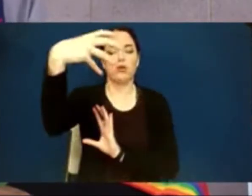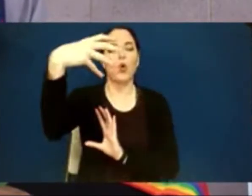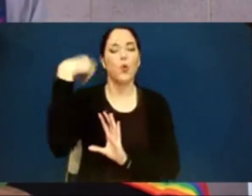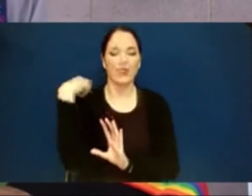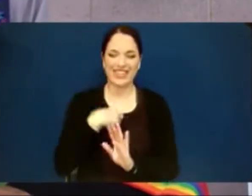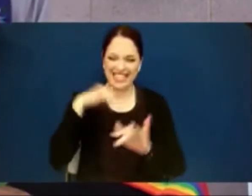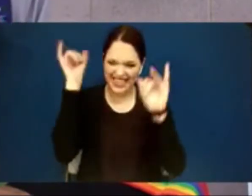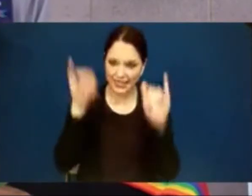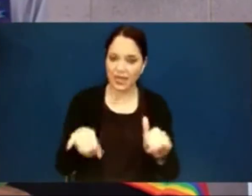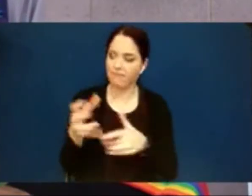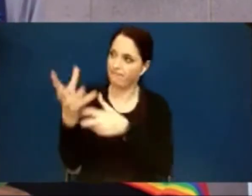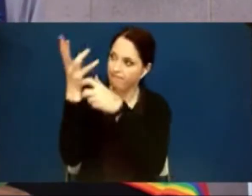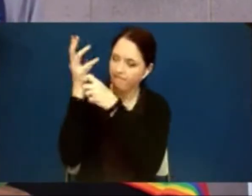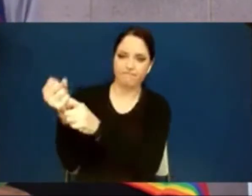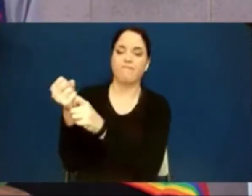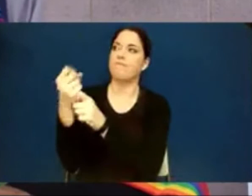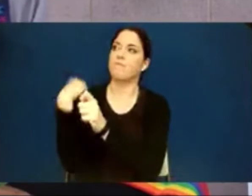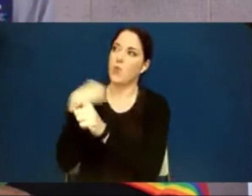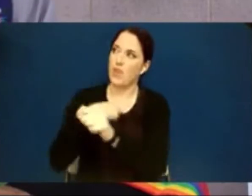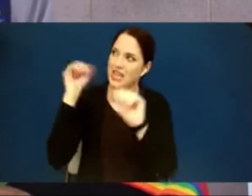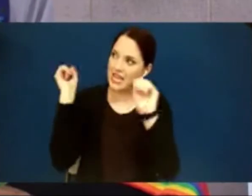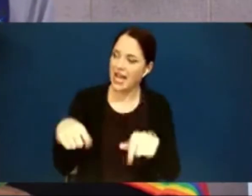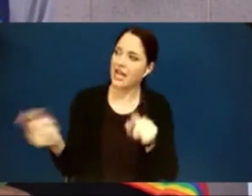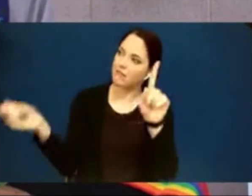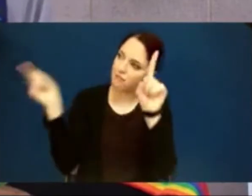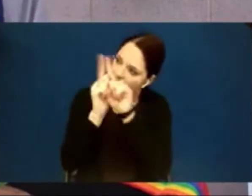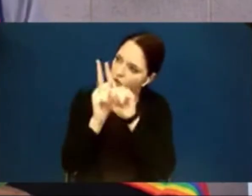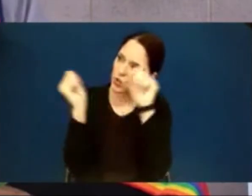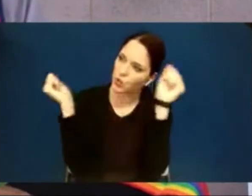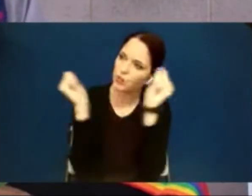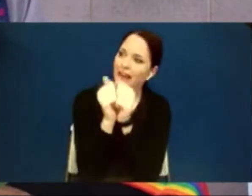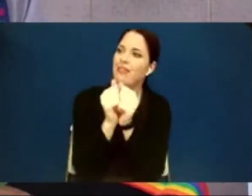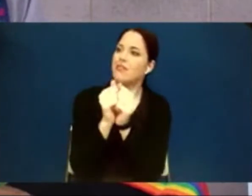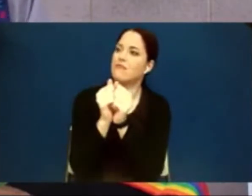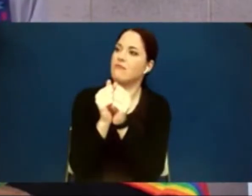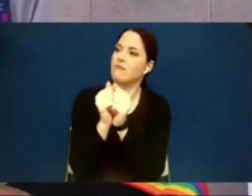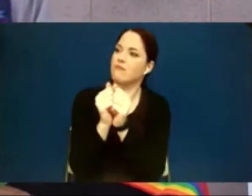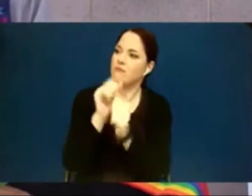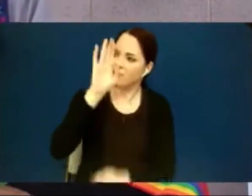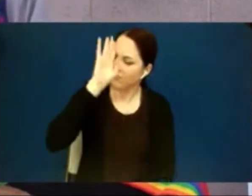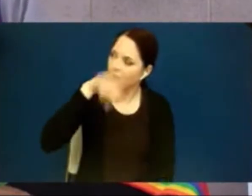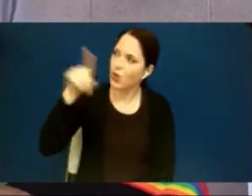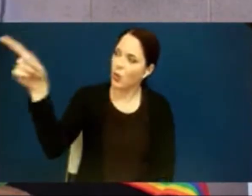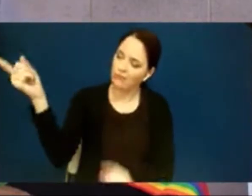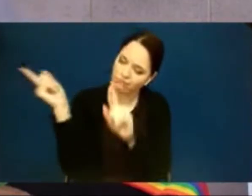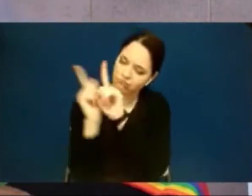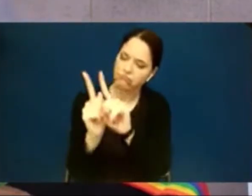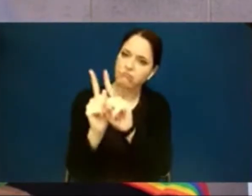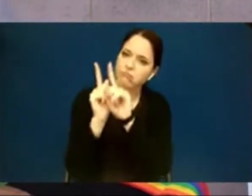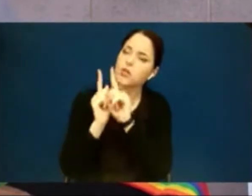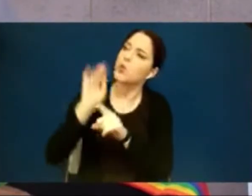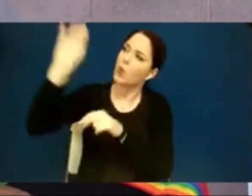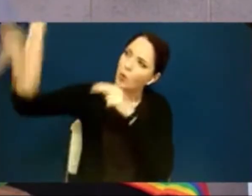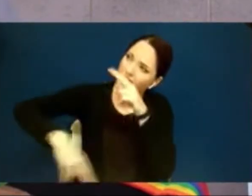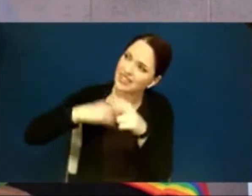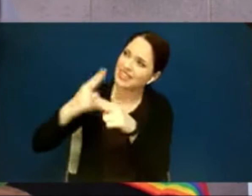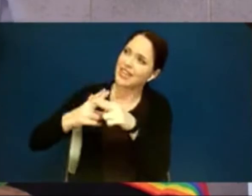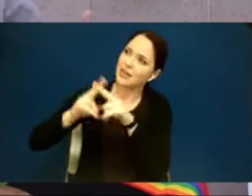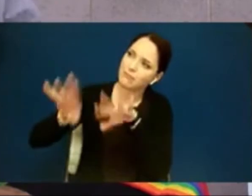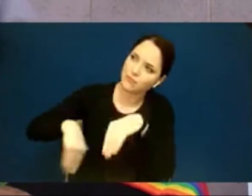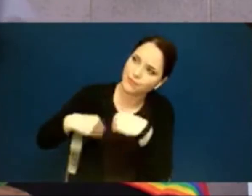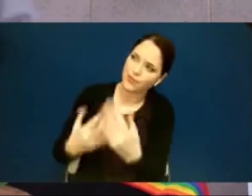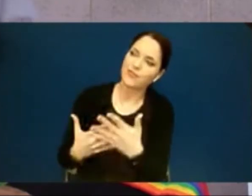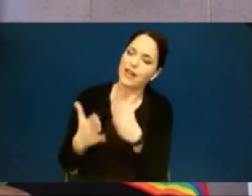can handle this together. I am with you in this. Your name is peace. How about